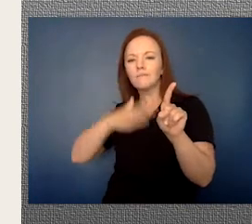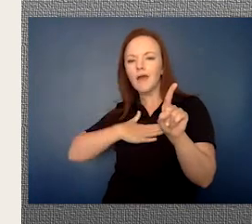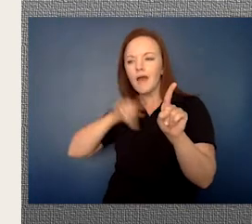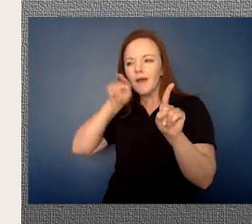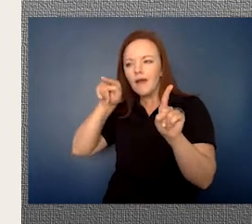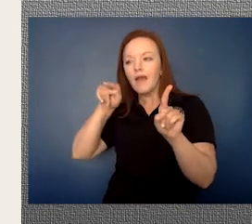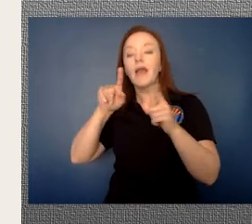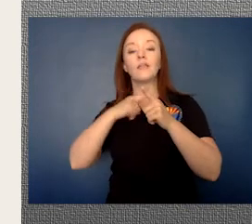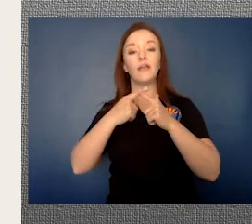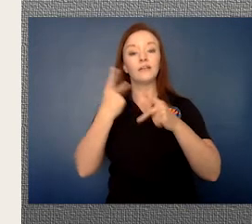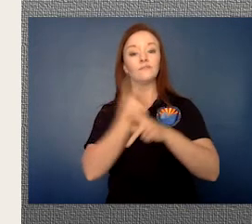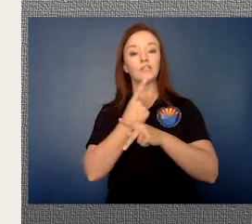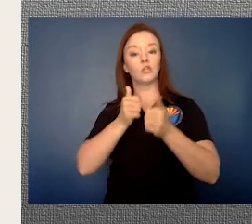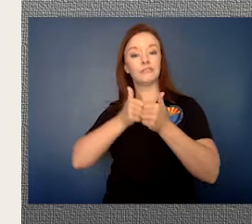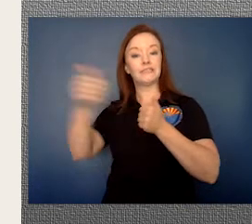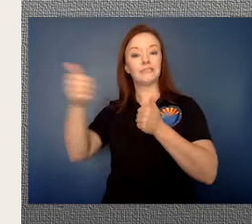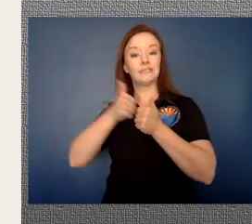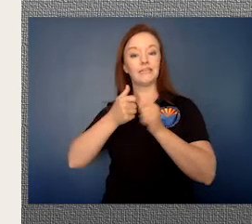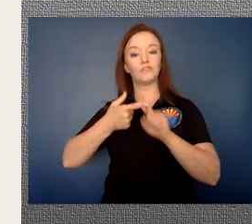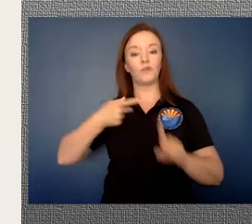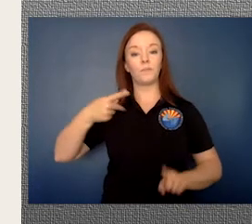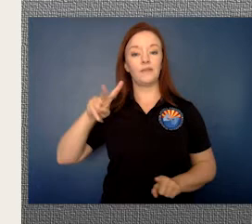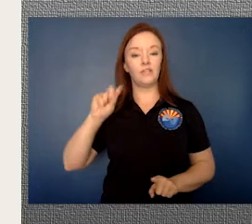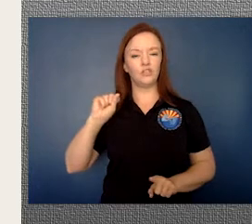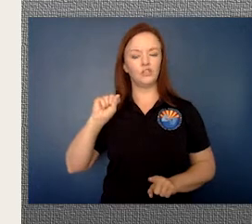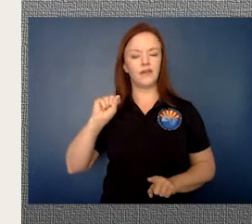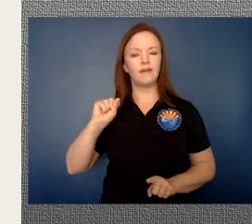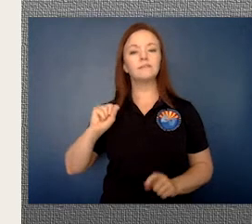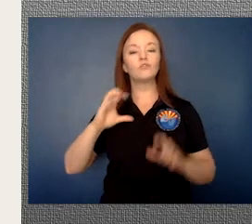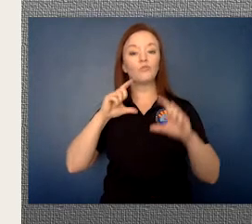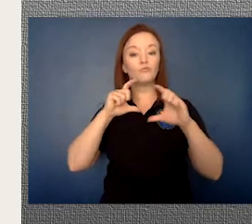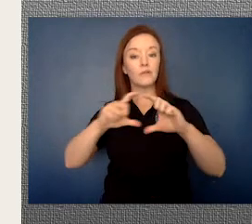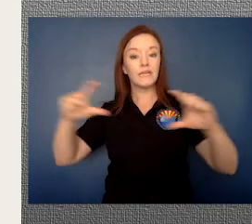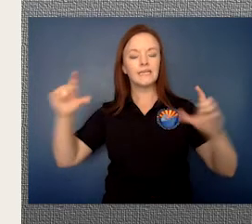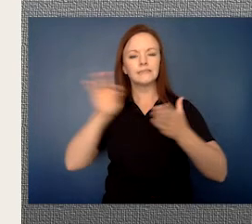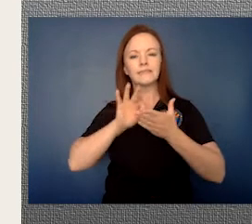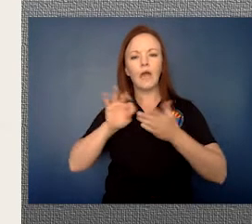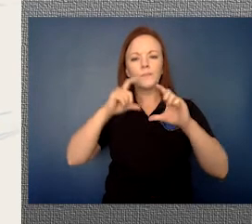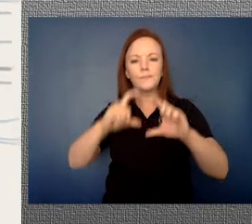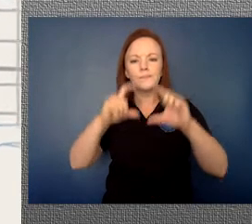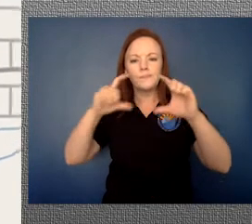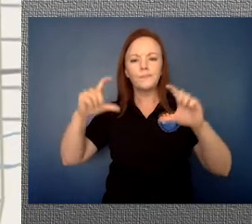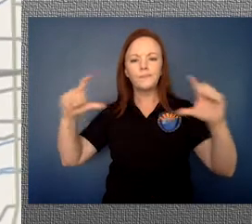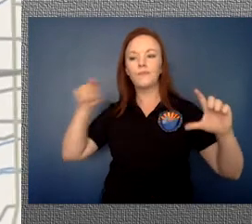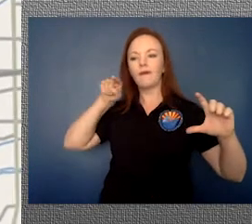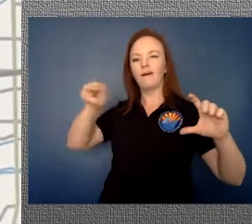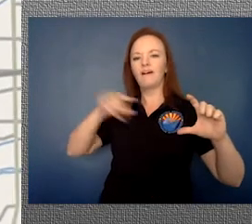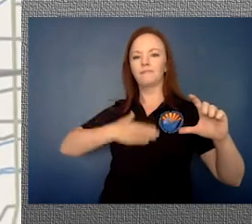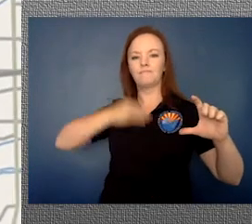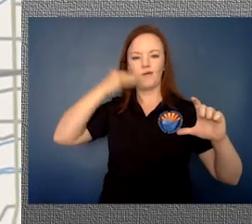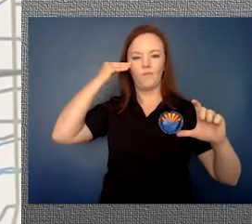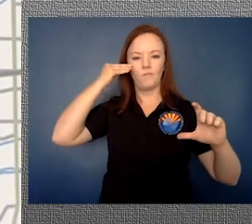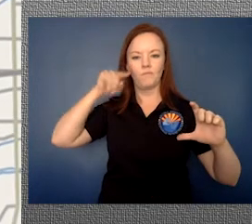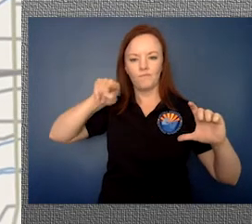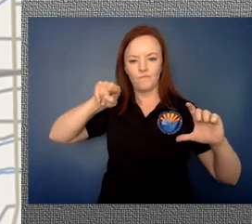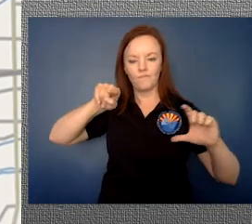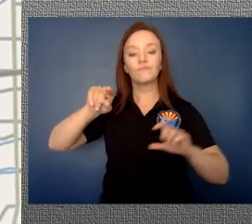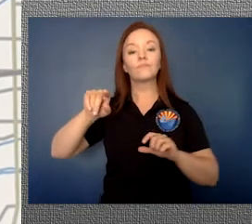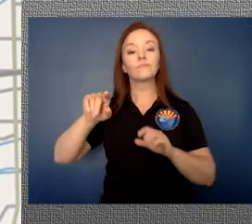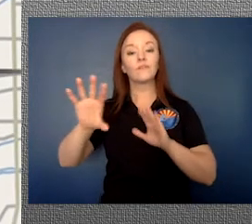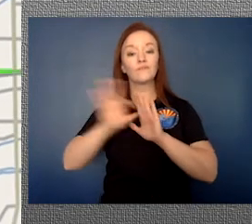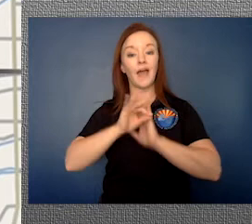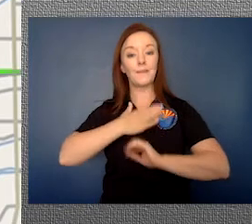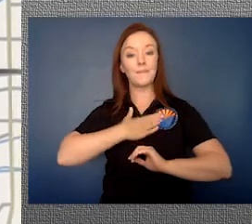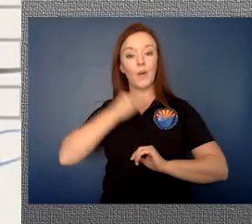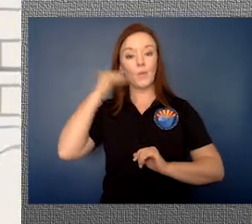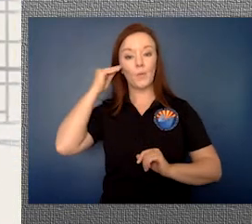determine the distance from Palo Verde by counting the number of rings between your address and Palo Verde. Once you've identified your location,